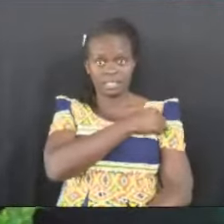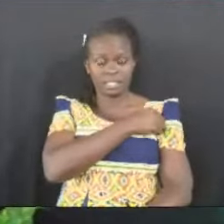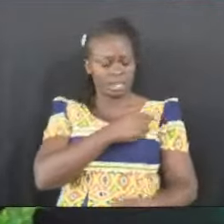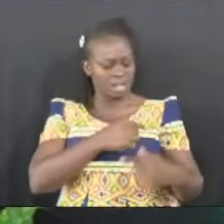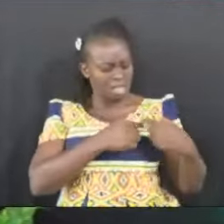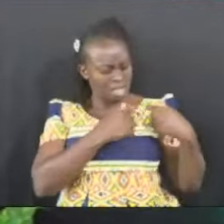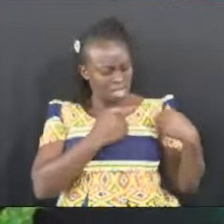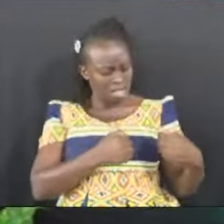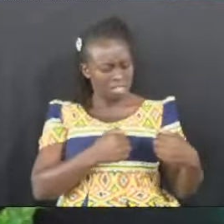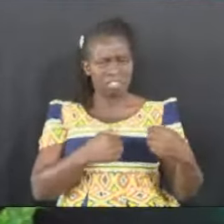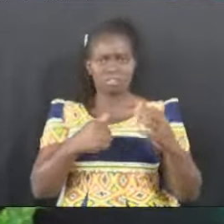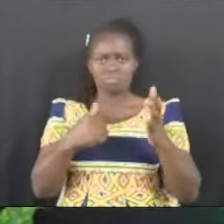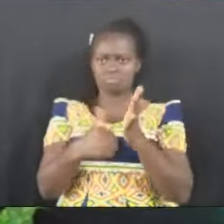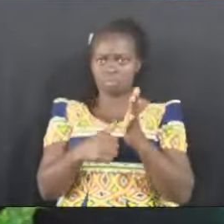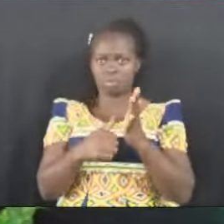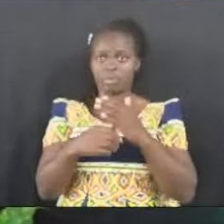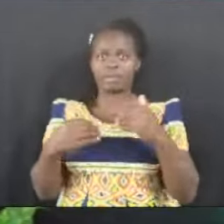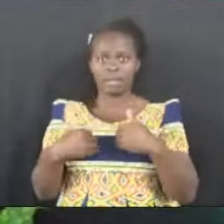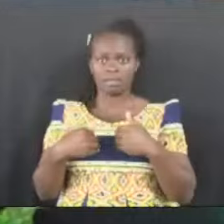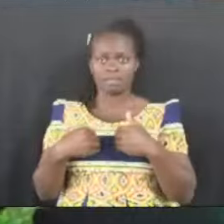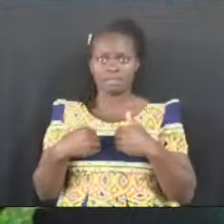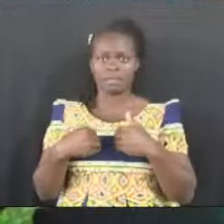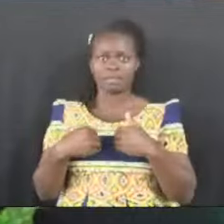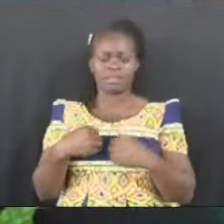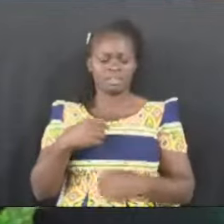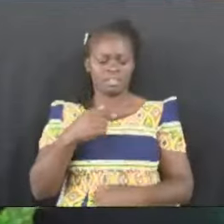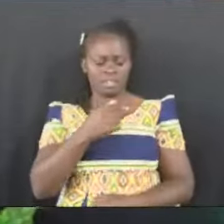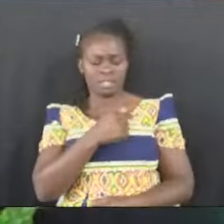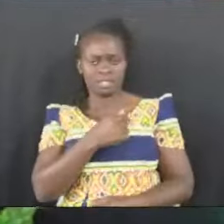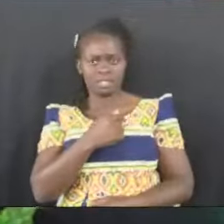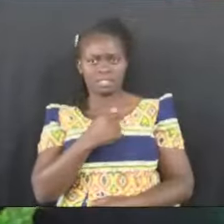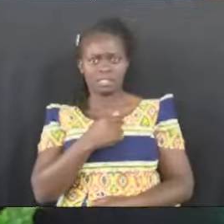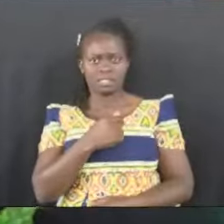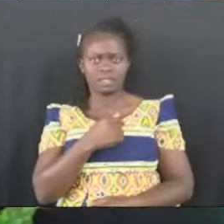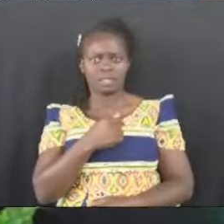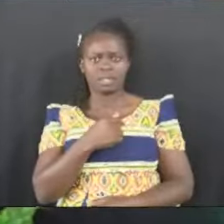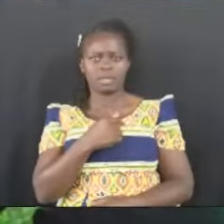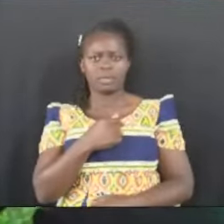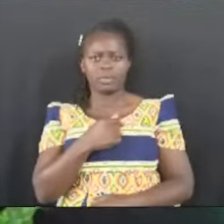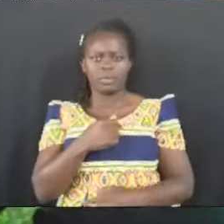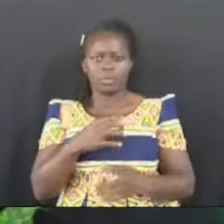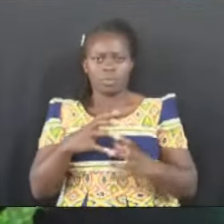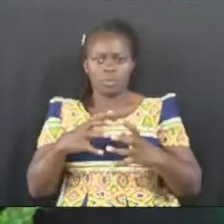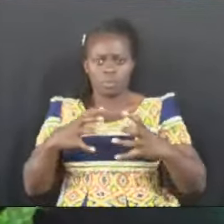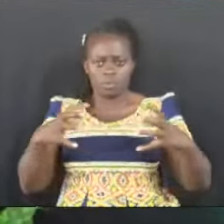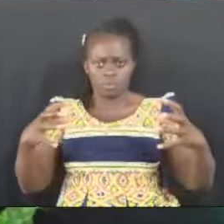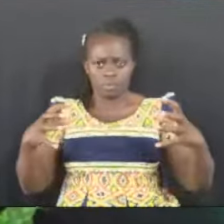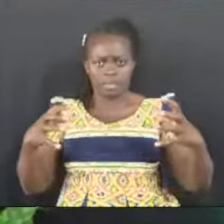basically, it was an inflammation. Why? How did it happen?